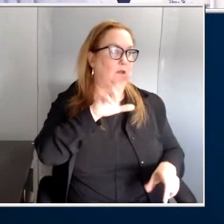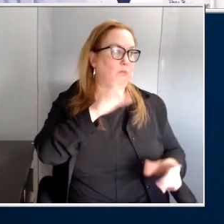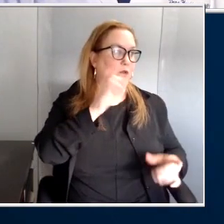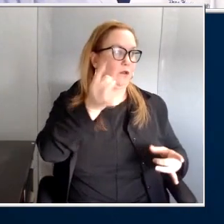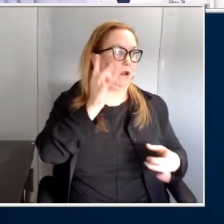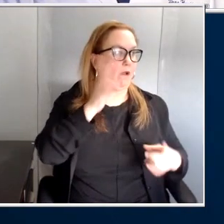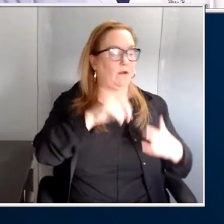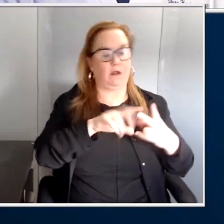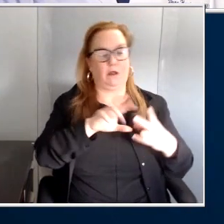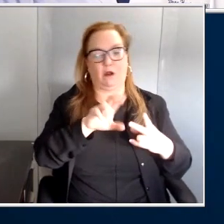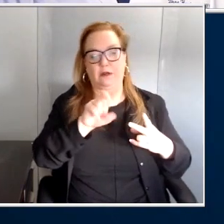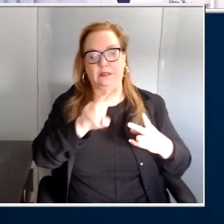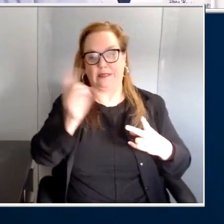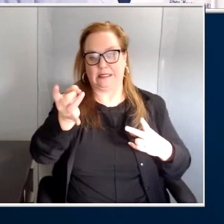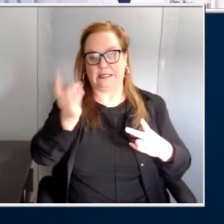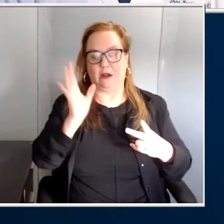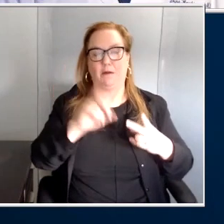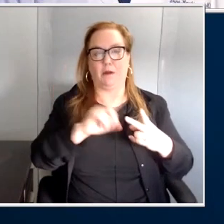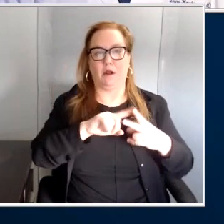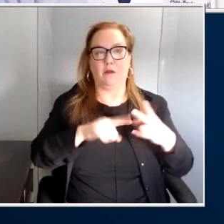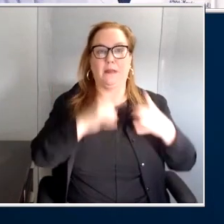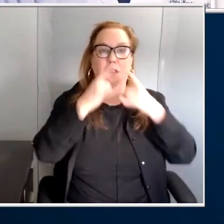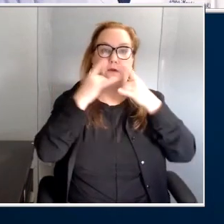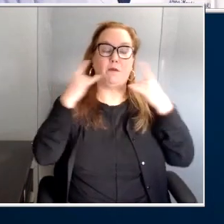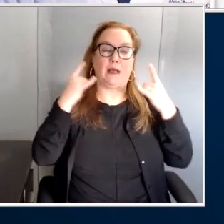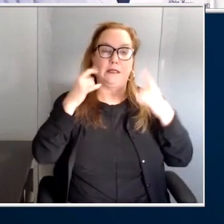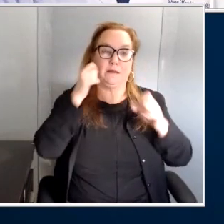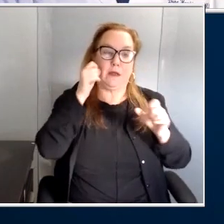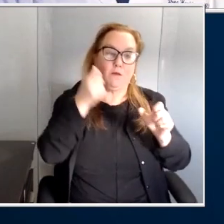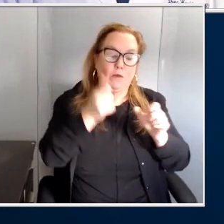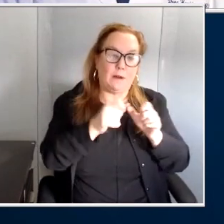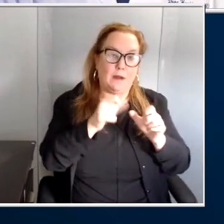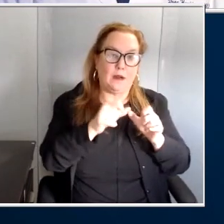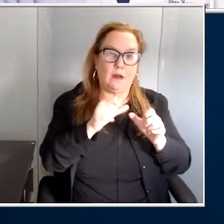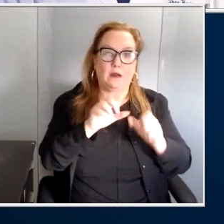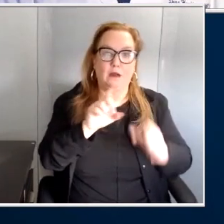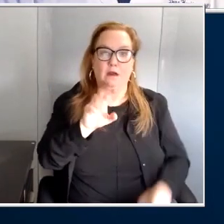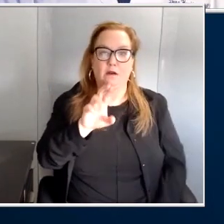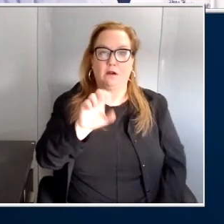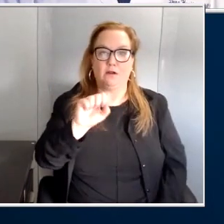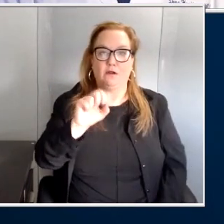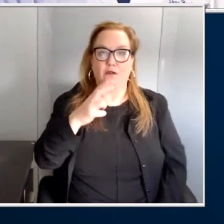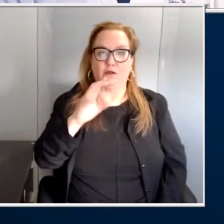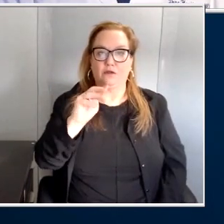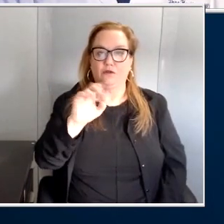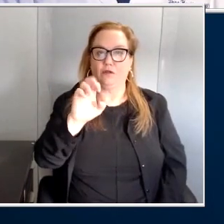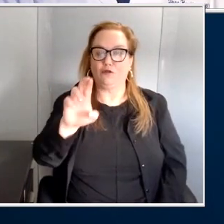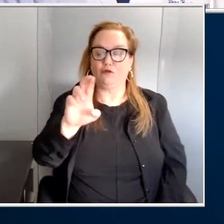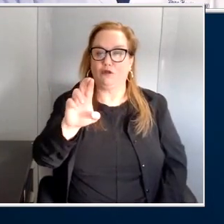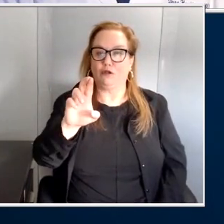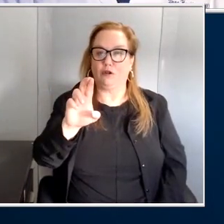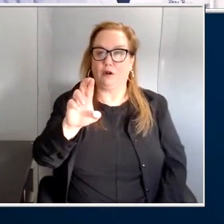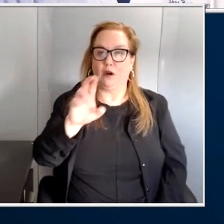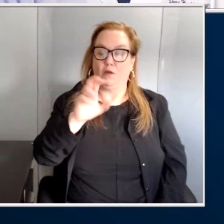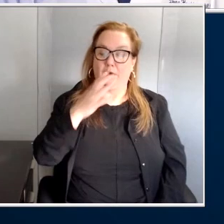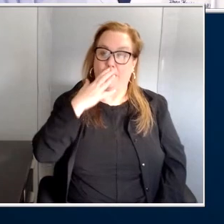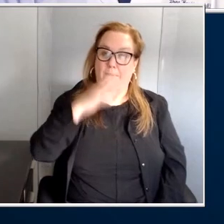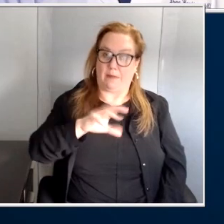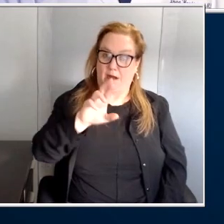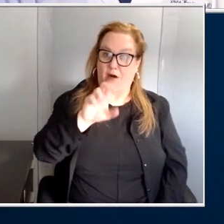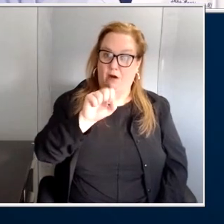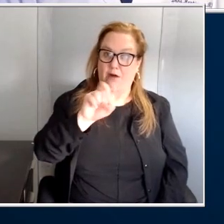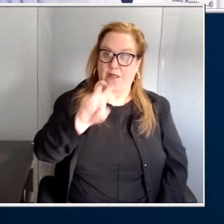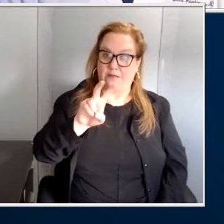so terrible because we all wore masks, remember, and Dr. Scrimshire, correct me, I think we've had some really bad RSV and influenza